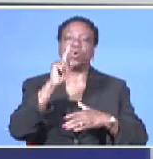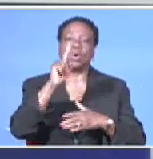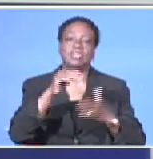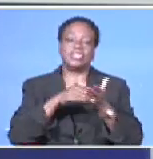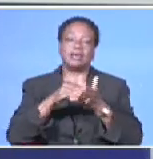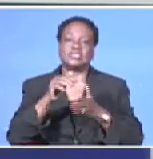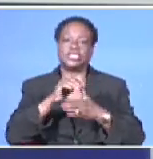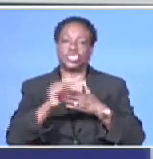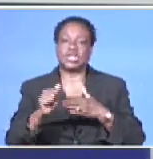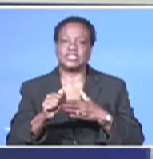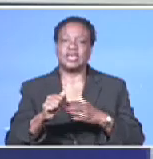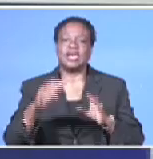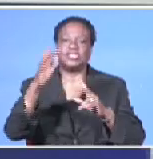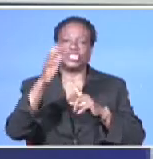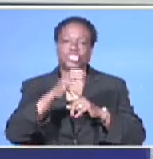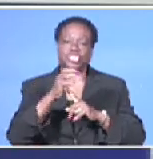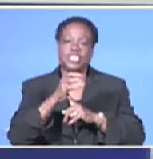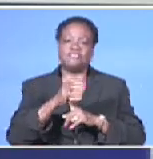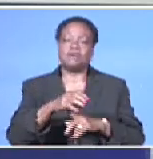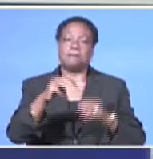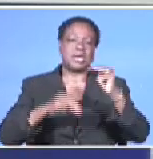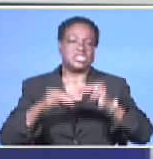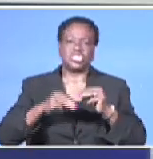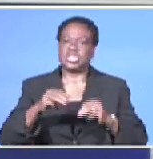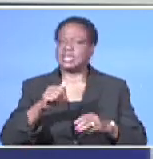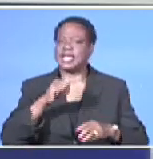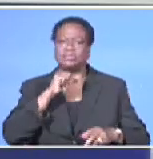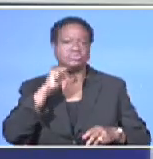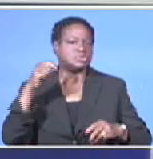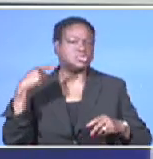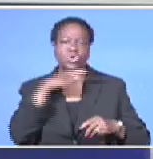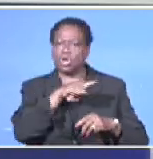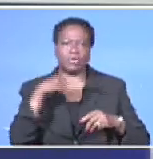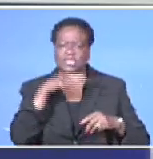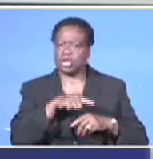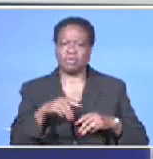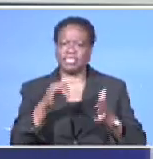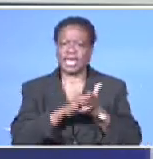the chief magistrate said she has zero tolerance for such environmental breaches,